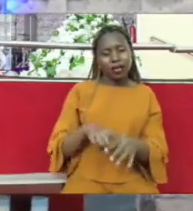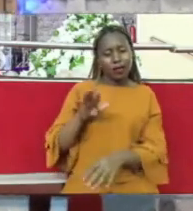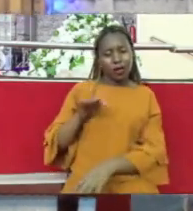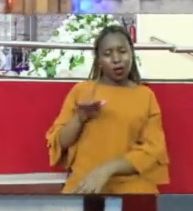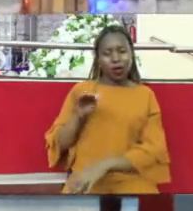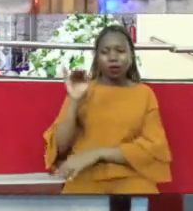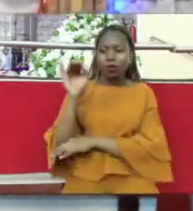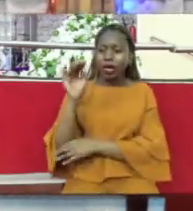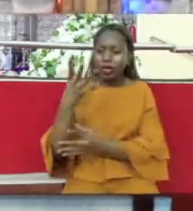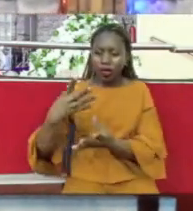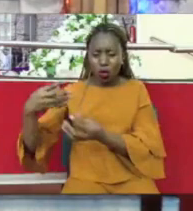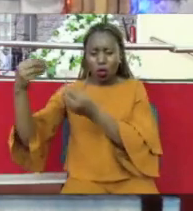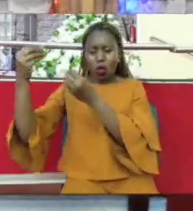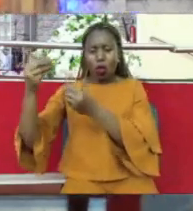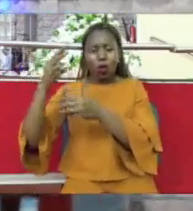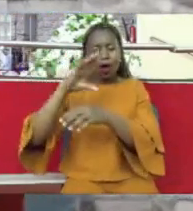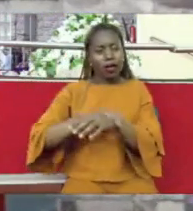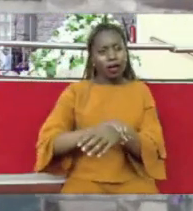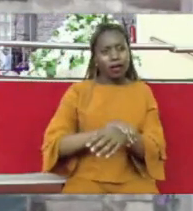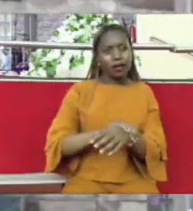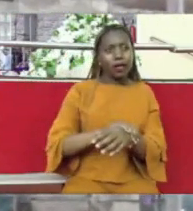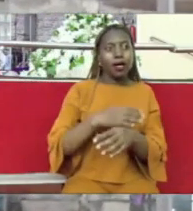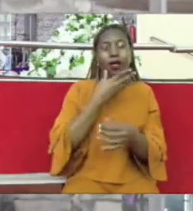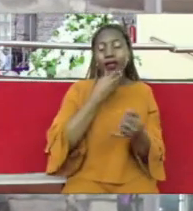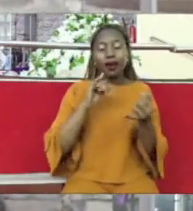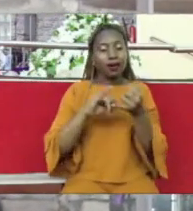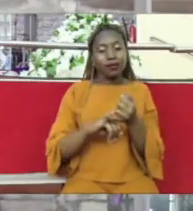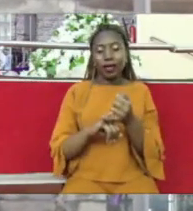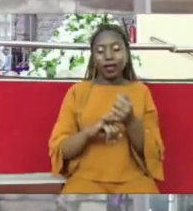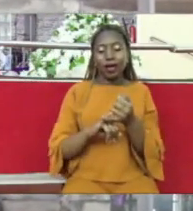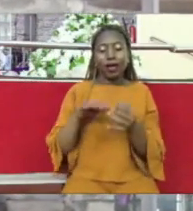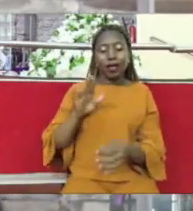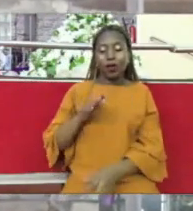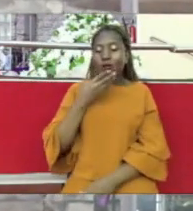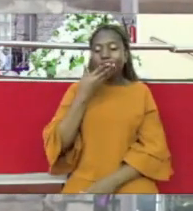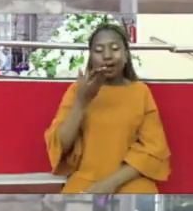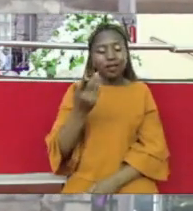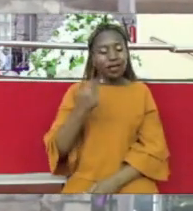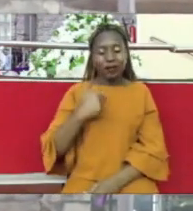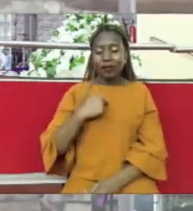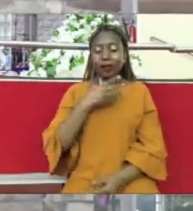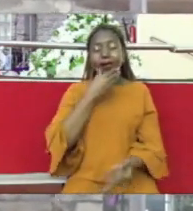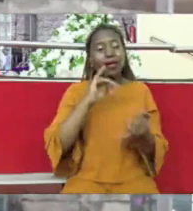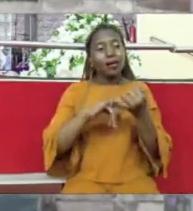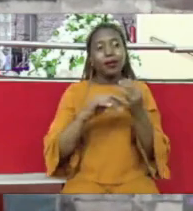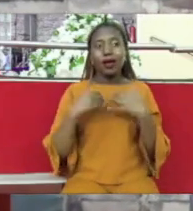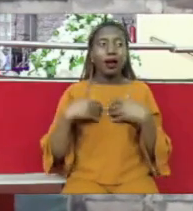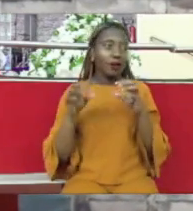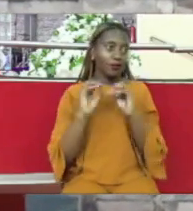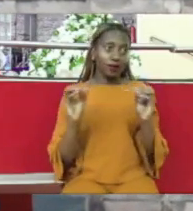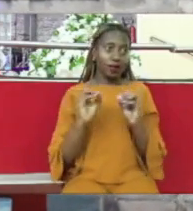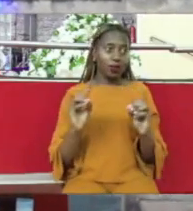she said she did not have a husband. Biblia yasema kwamba alipoambiwa aende amuite bwana akasema kwamba yeye hana bwana. Because she had had